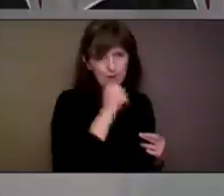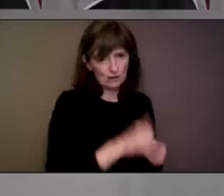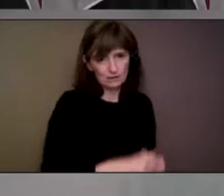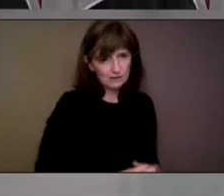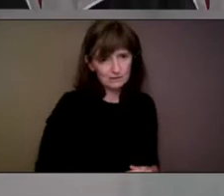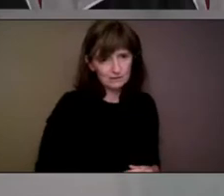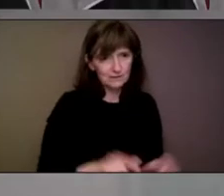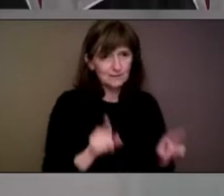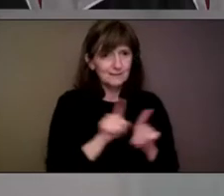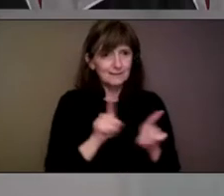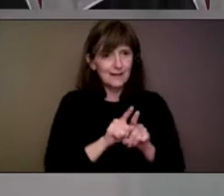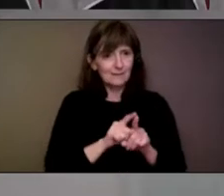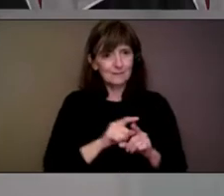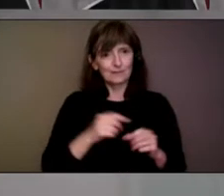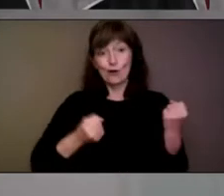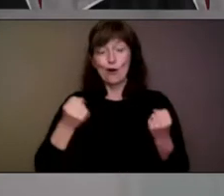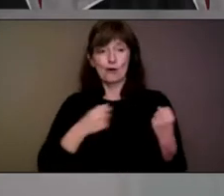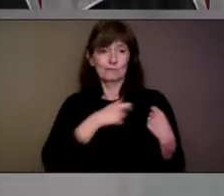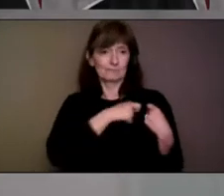Thank you.